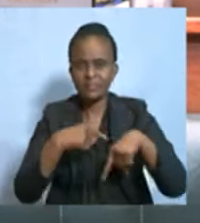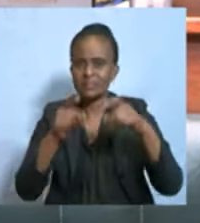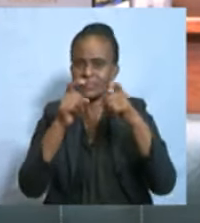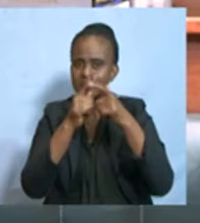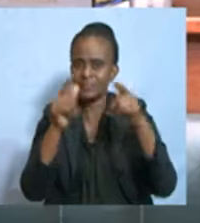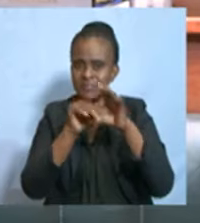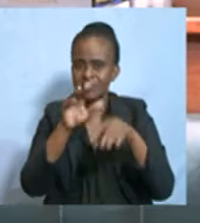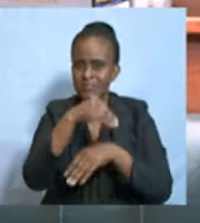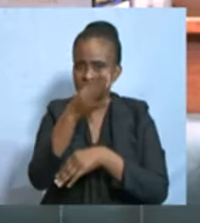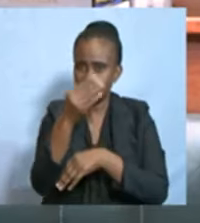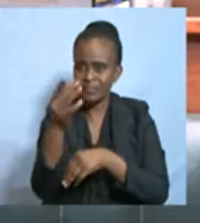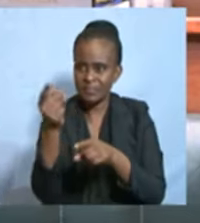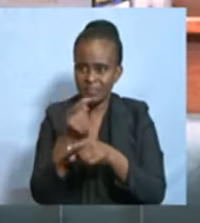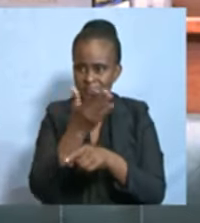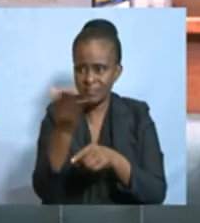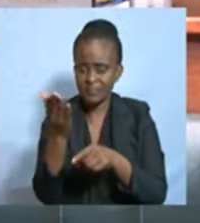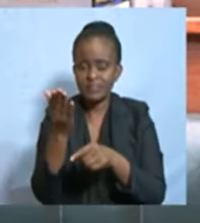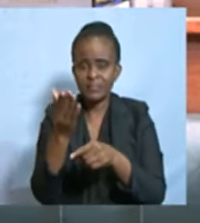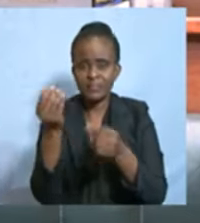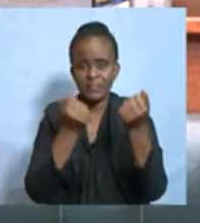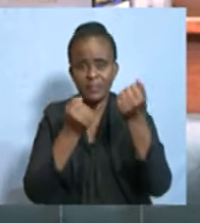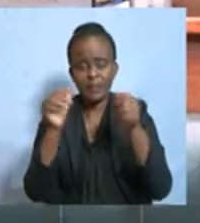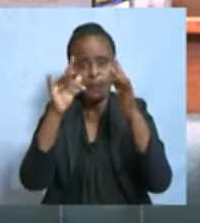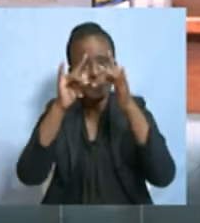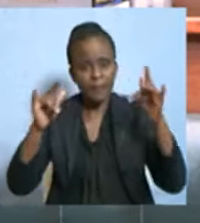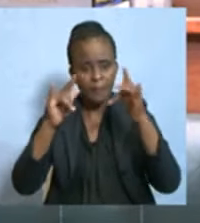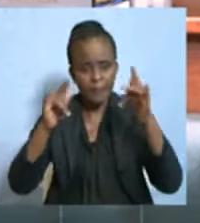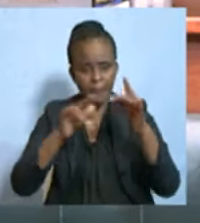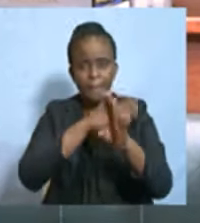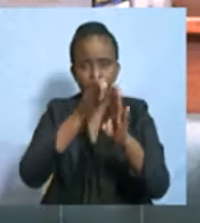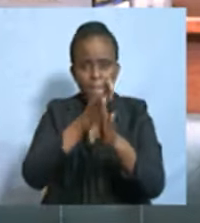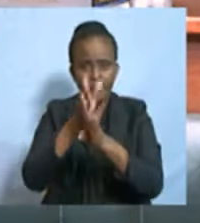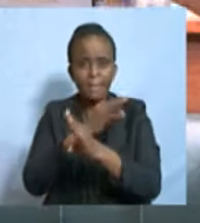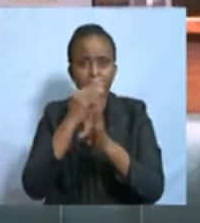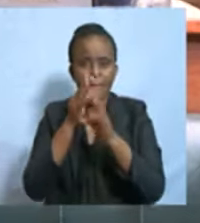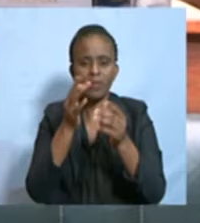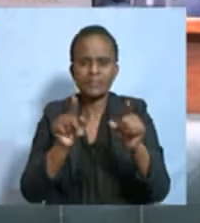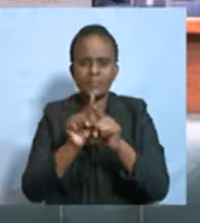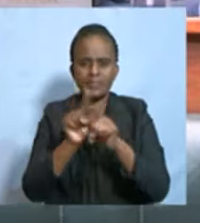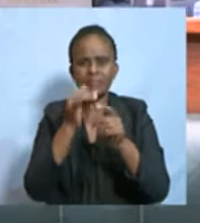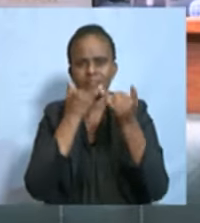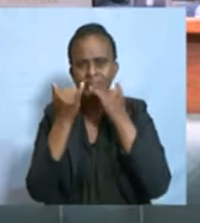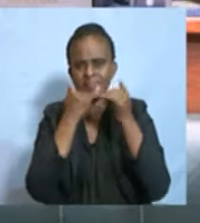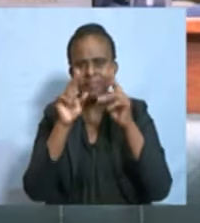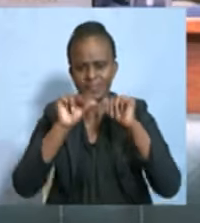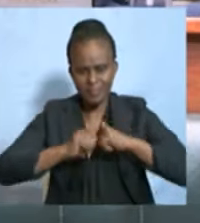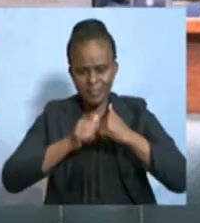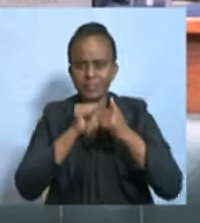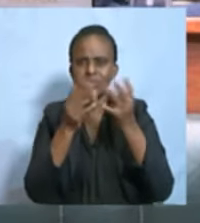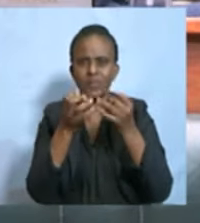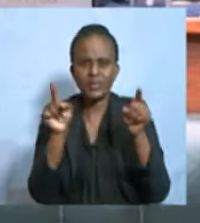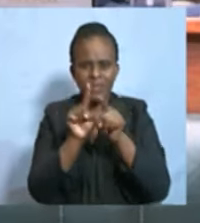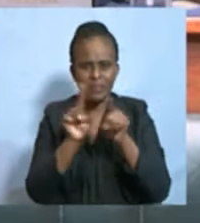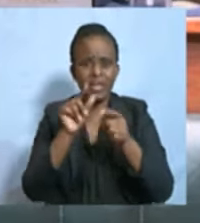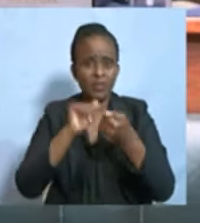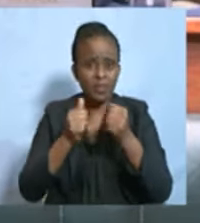in the distribution from the depots to the farmers, I think it's important to talk about that. We don't want to go through the